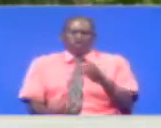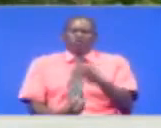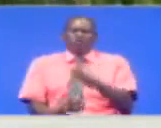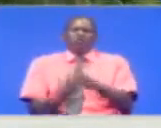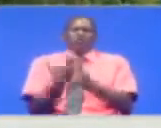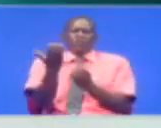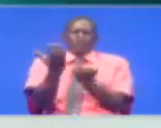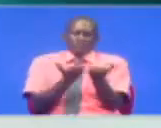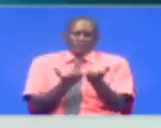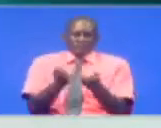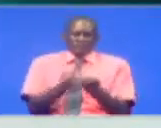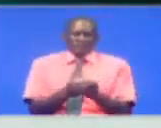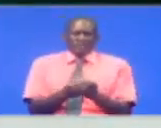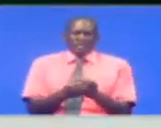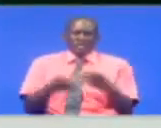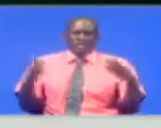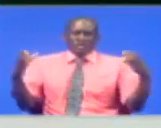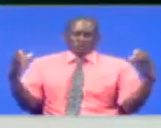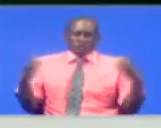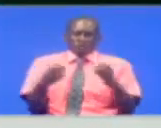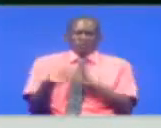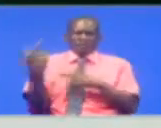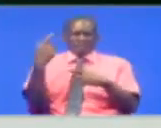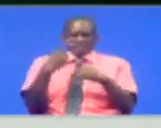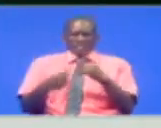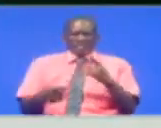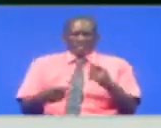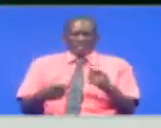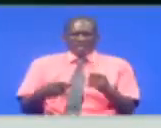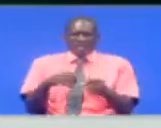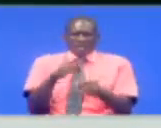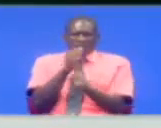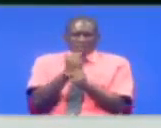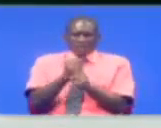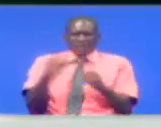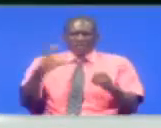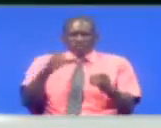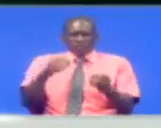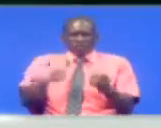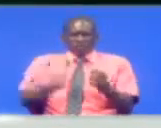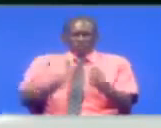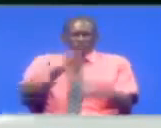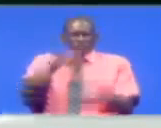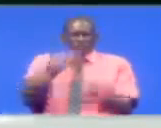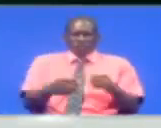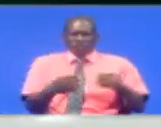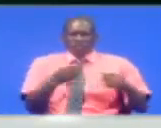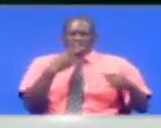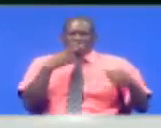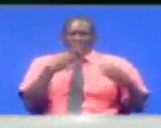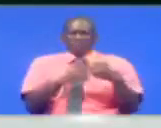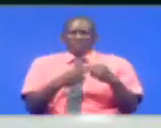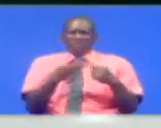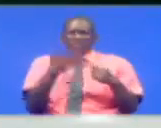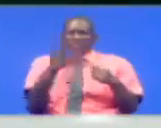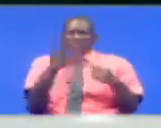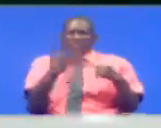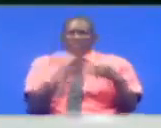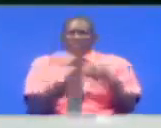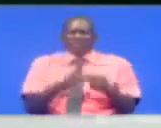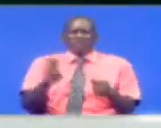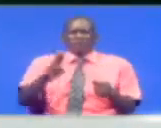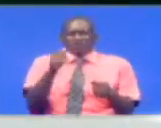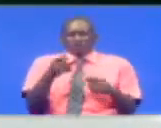the business. The group last year saw customer deposits spike to 740.8 billion shillings from